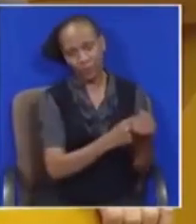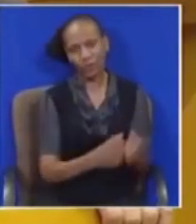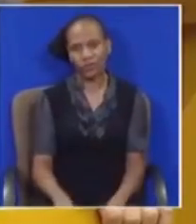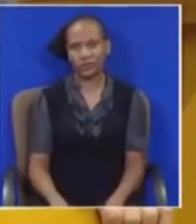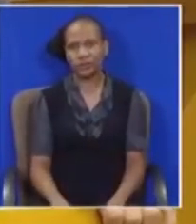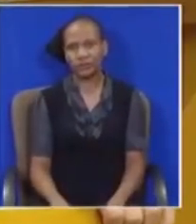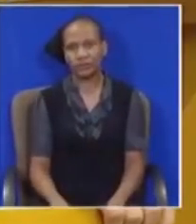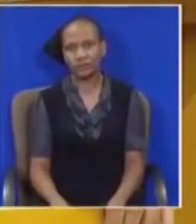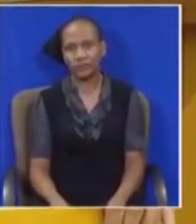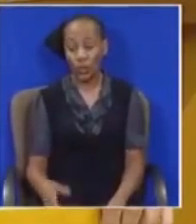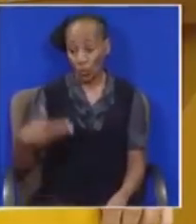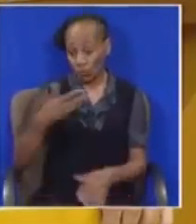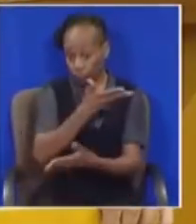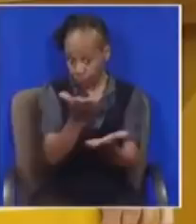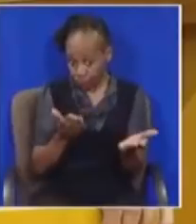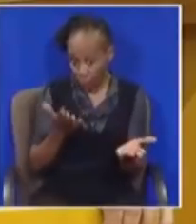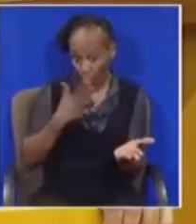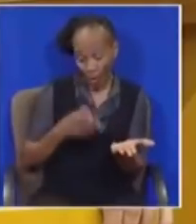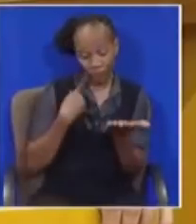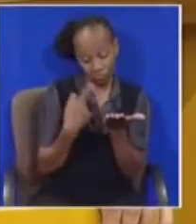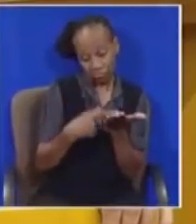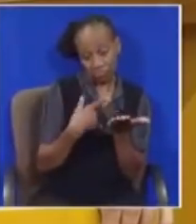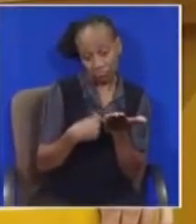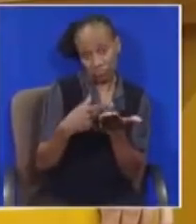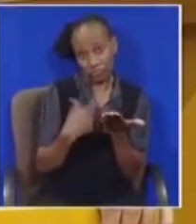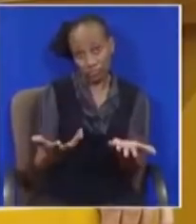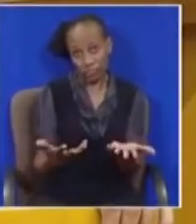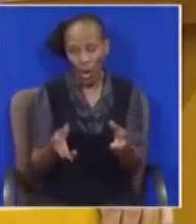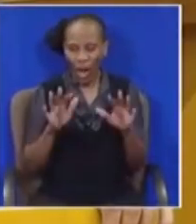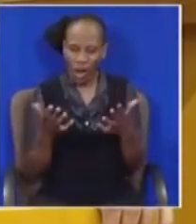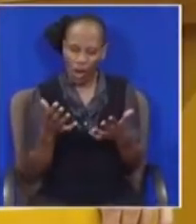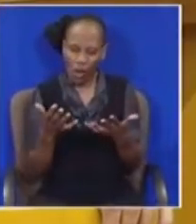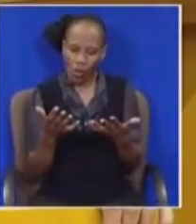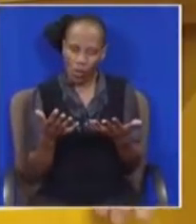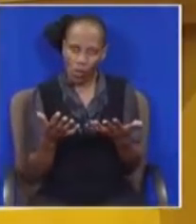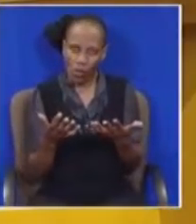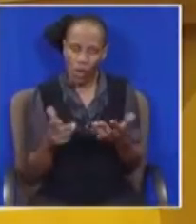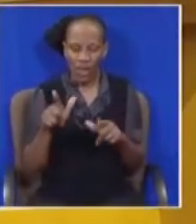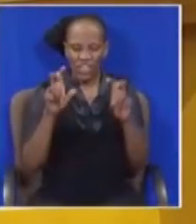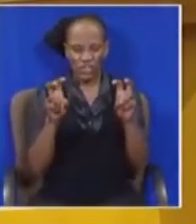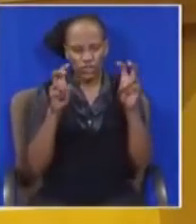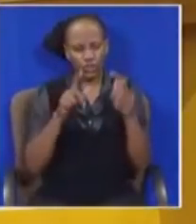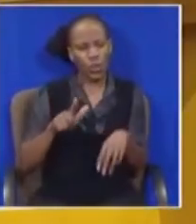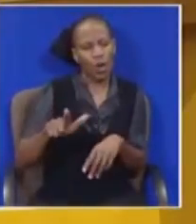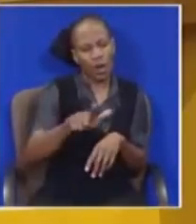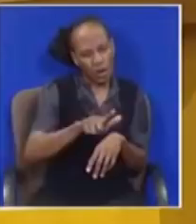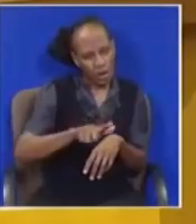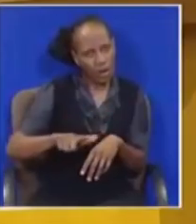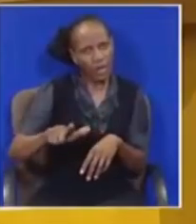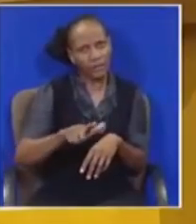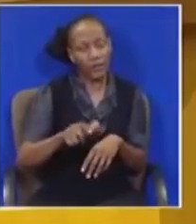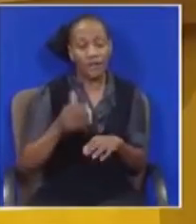debate on a responsible manner about land, we will have to stop